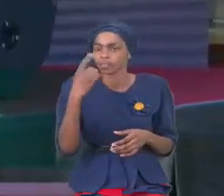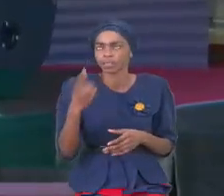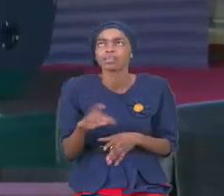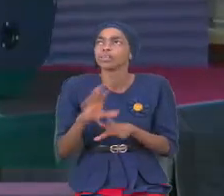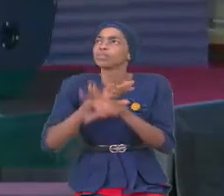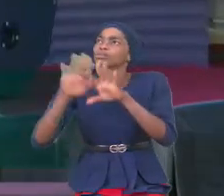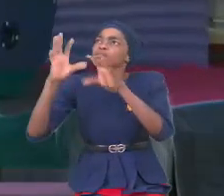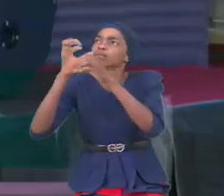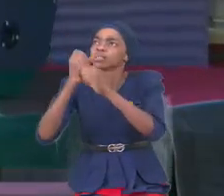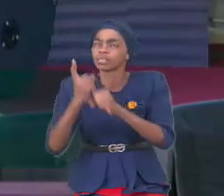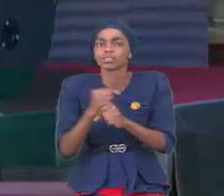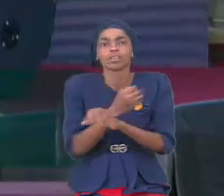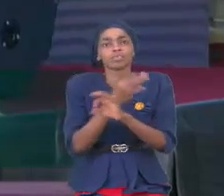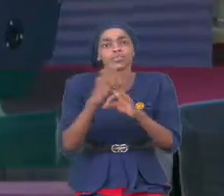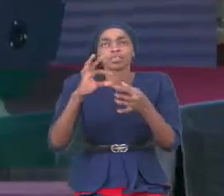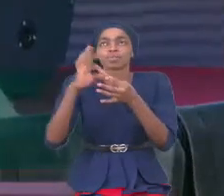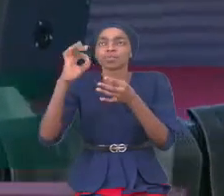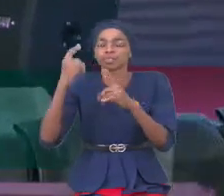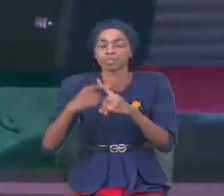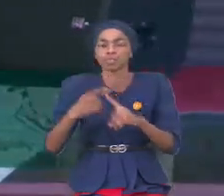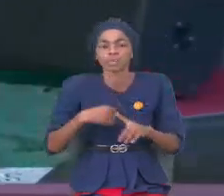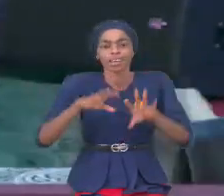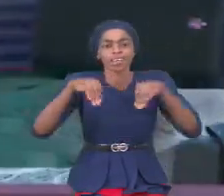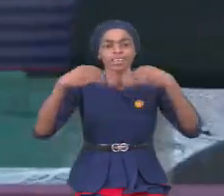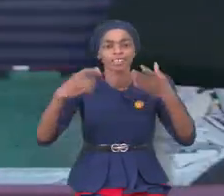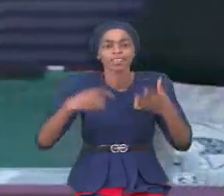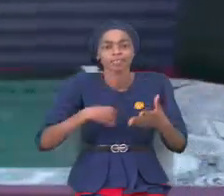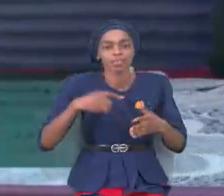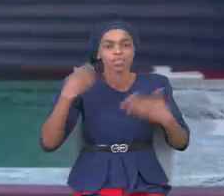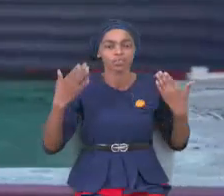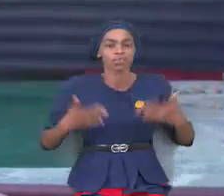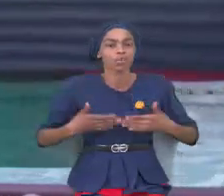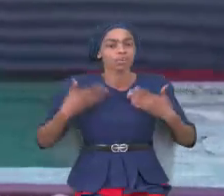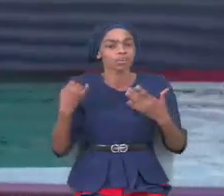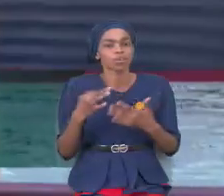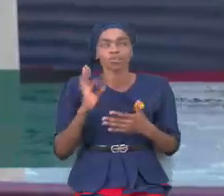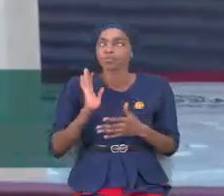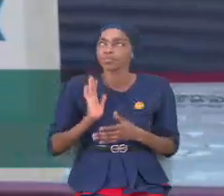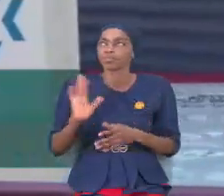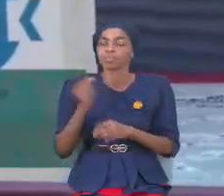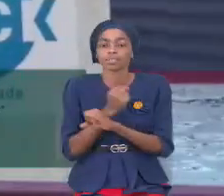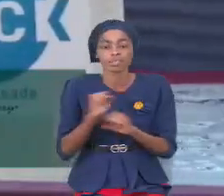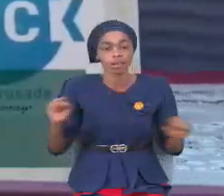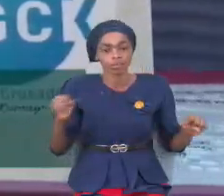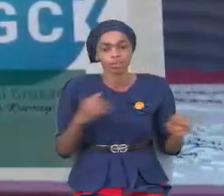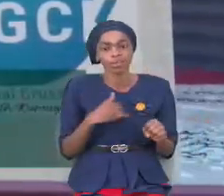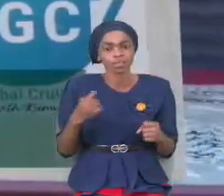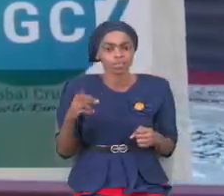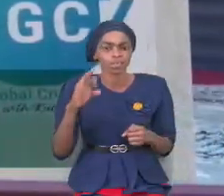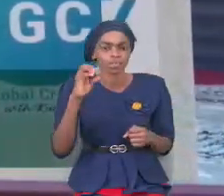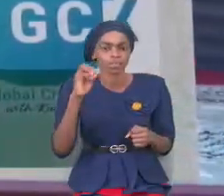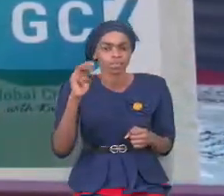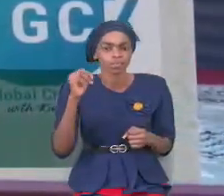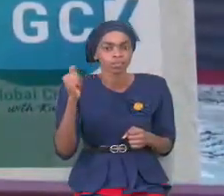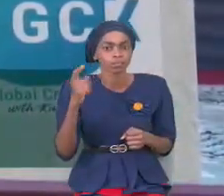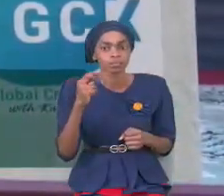joy of your salvation. And Romans said, the Spirit bears witness with our heart that we